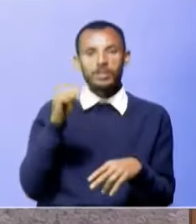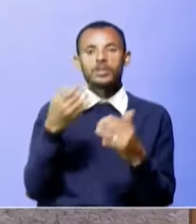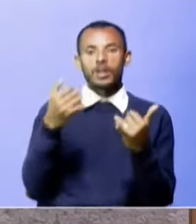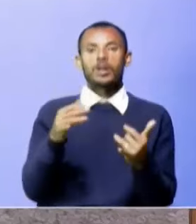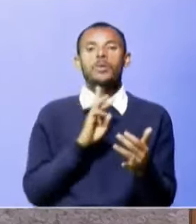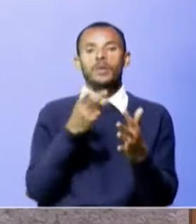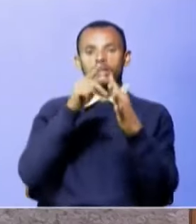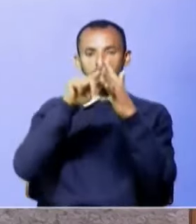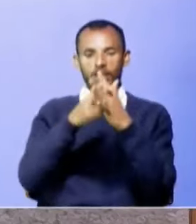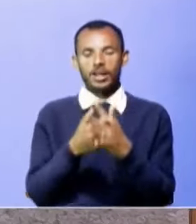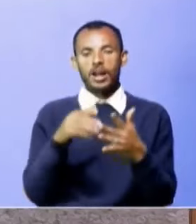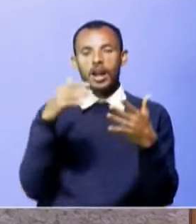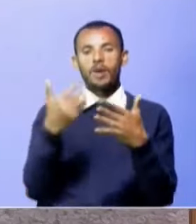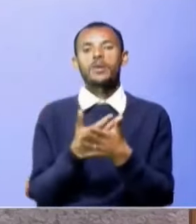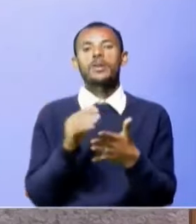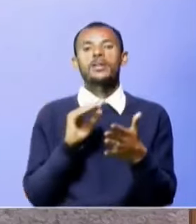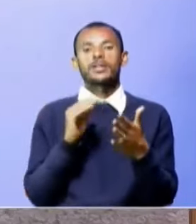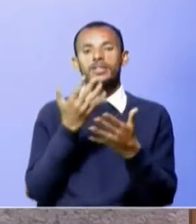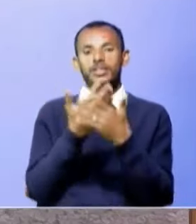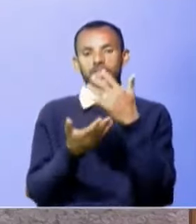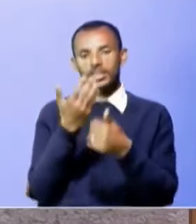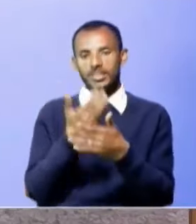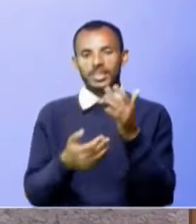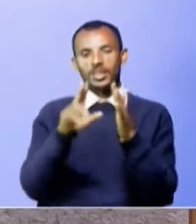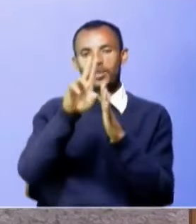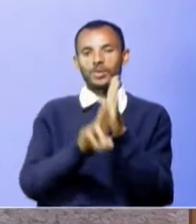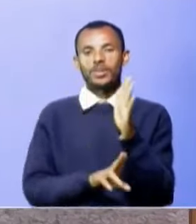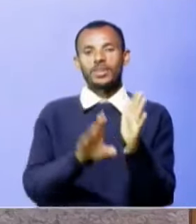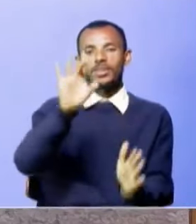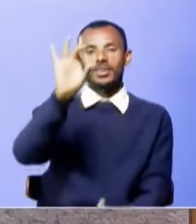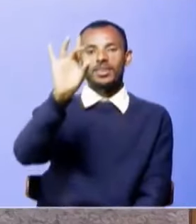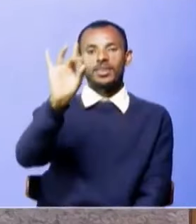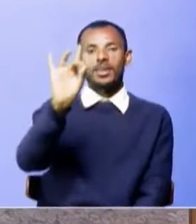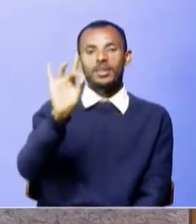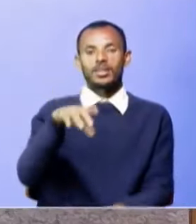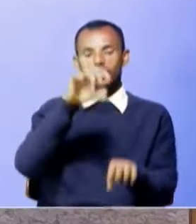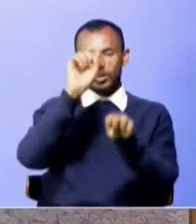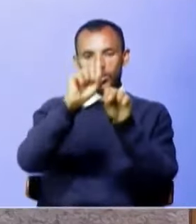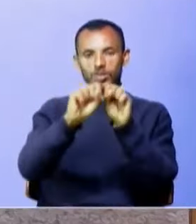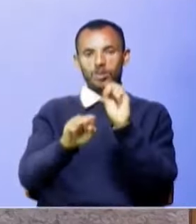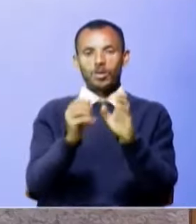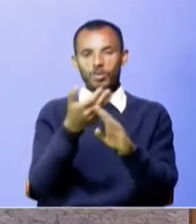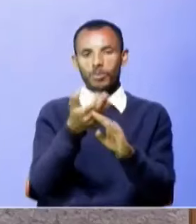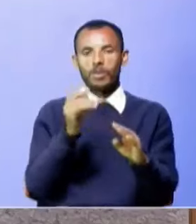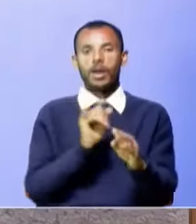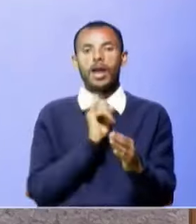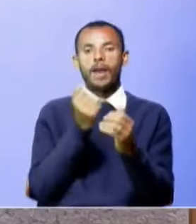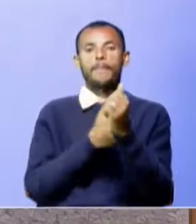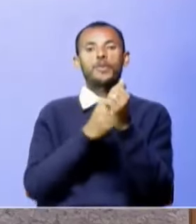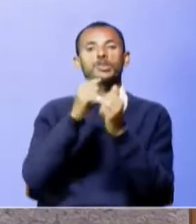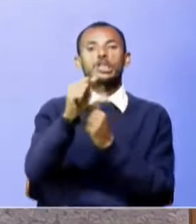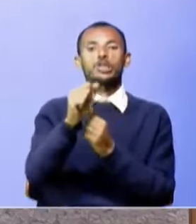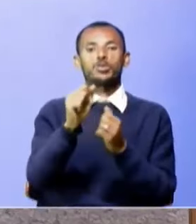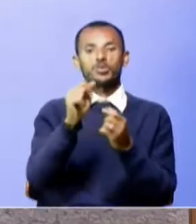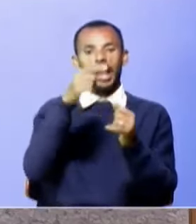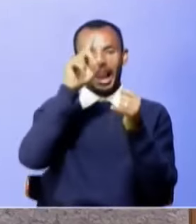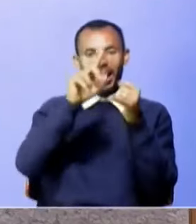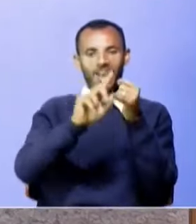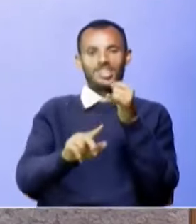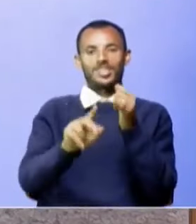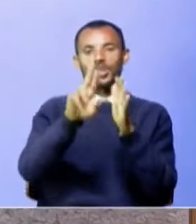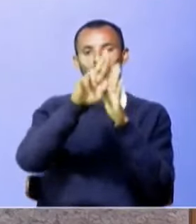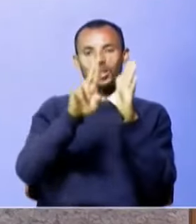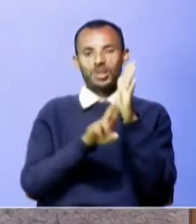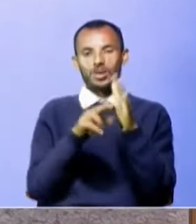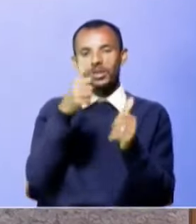we will start our discussion on Unit 8. Okay, so before I proceed to the last unit,